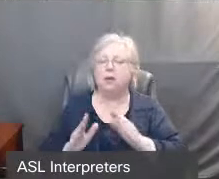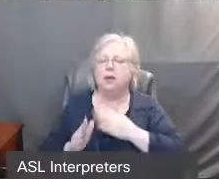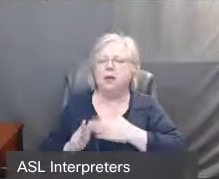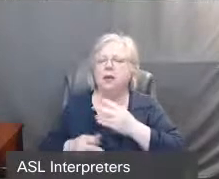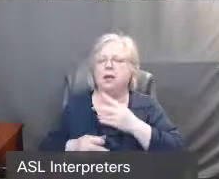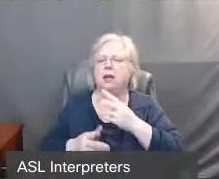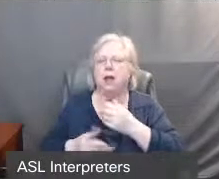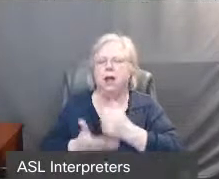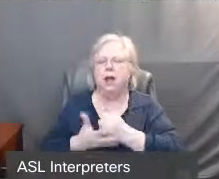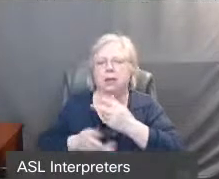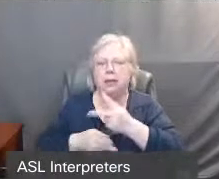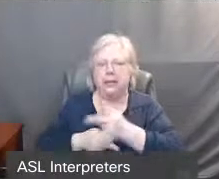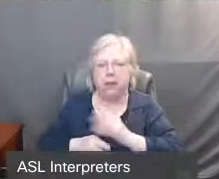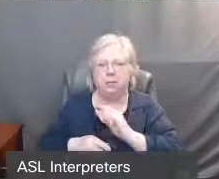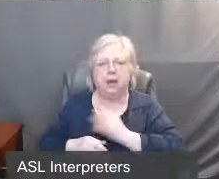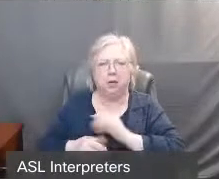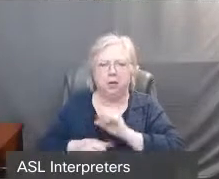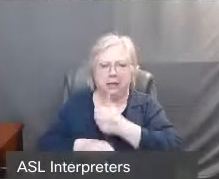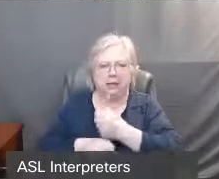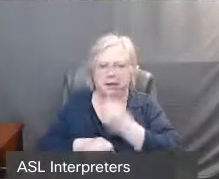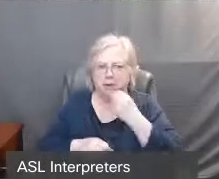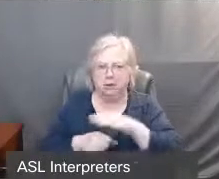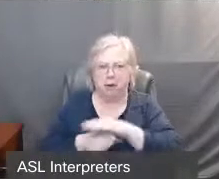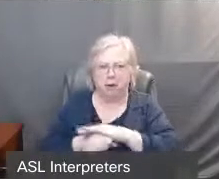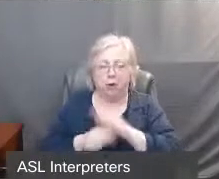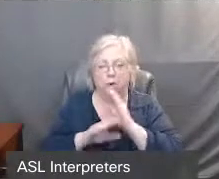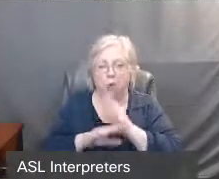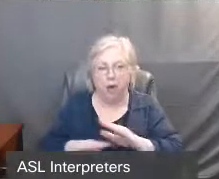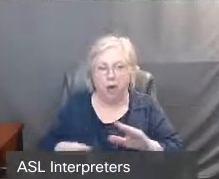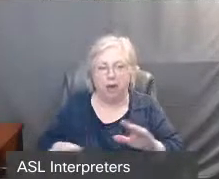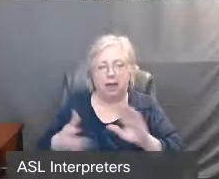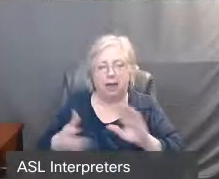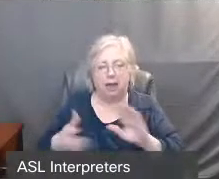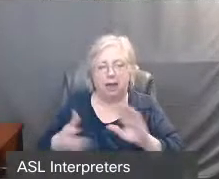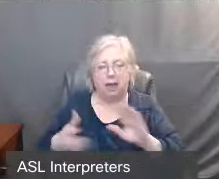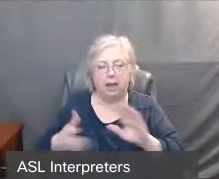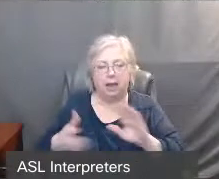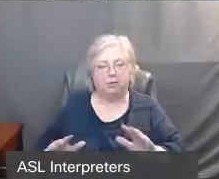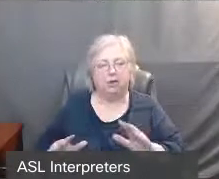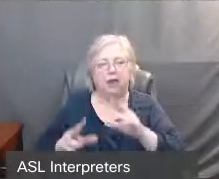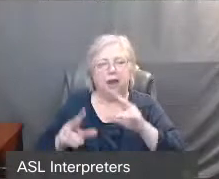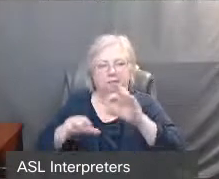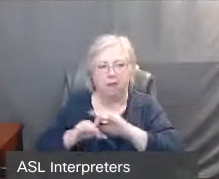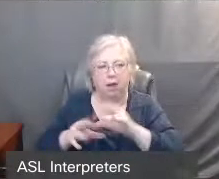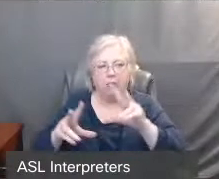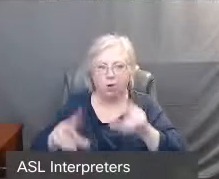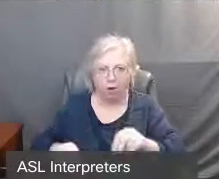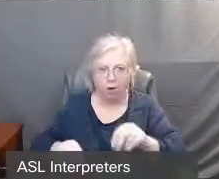neighborhood quiet and peaceful and vote no on this rezoning proposal. Thank you.